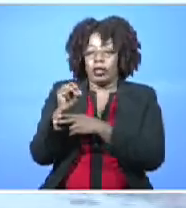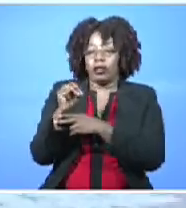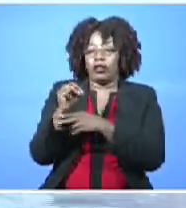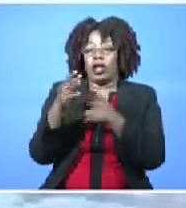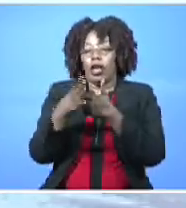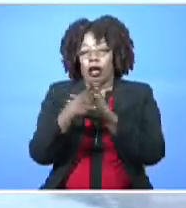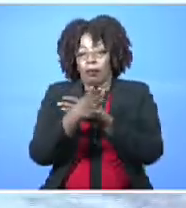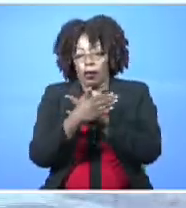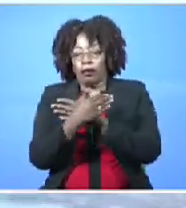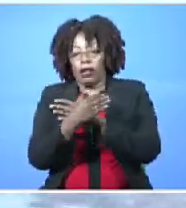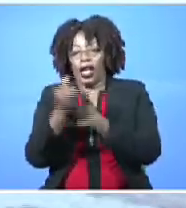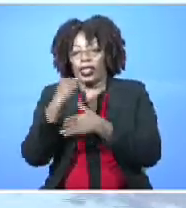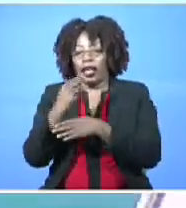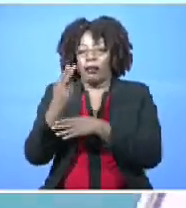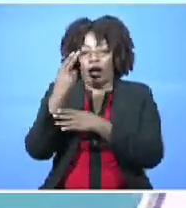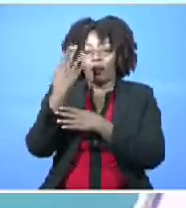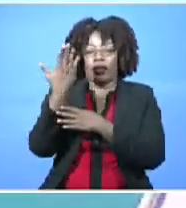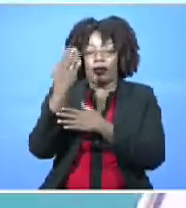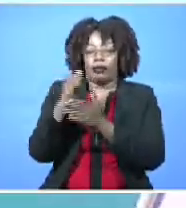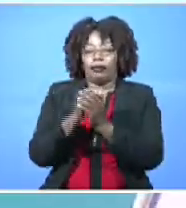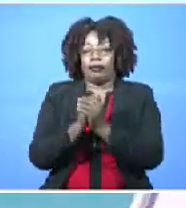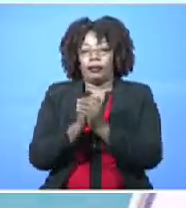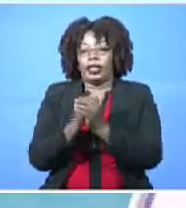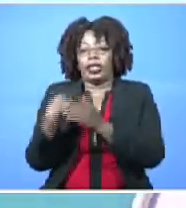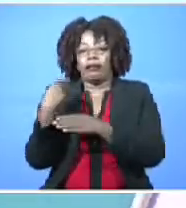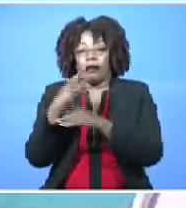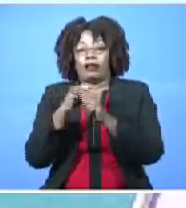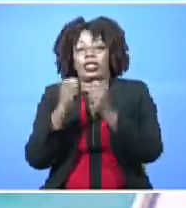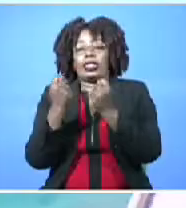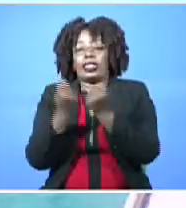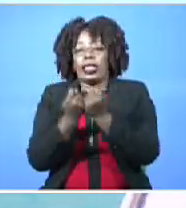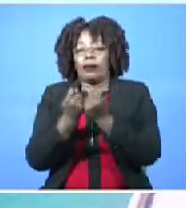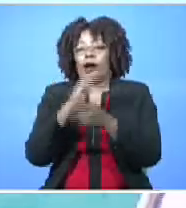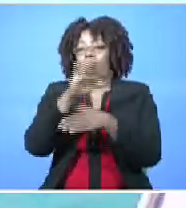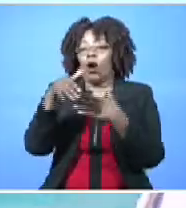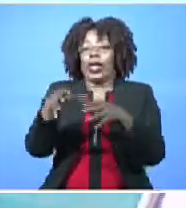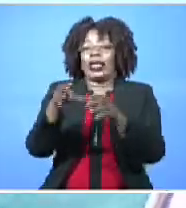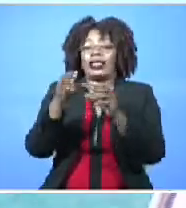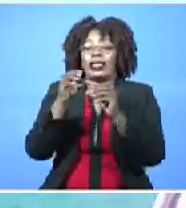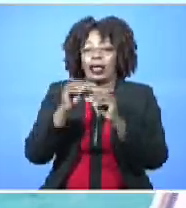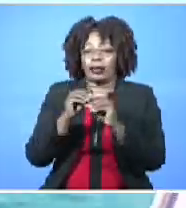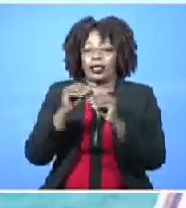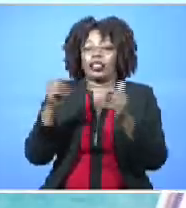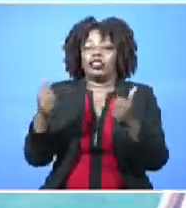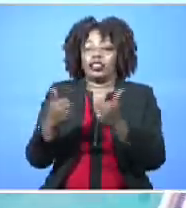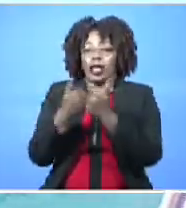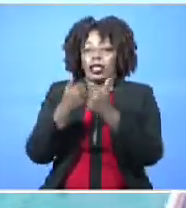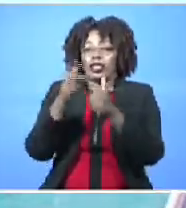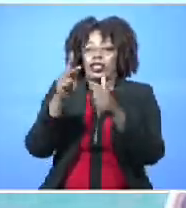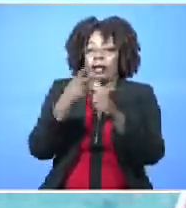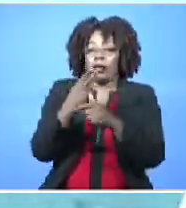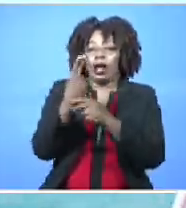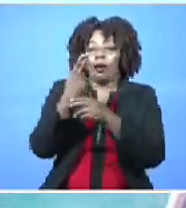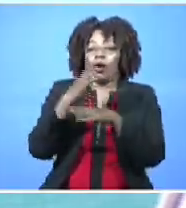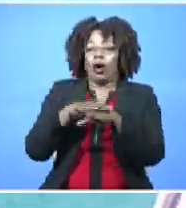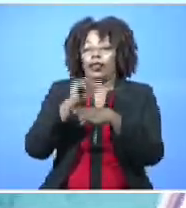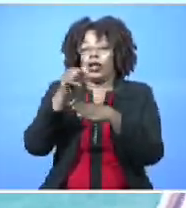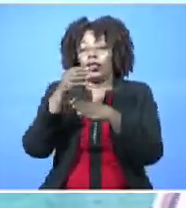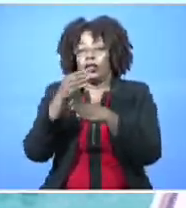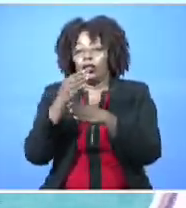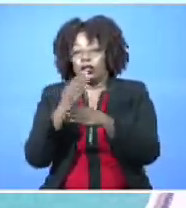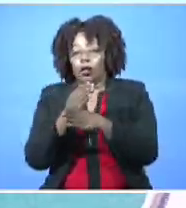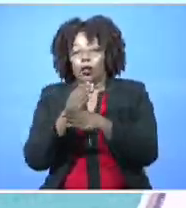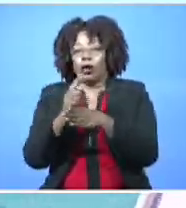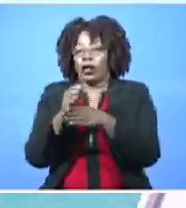think I'm up there for the event. Members of this year's team have all accepted the challenge. Some are doubling up on their duties and others